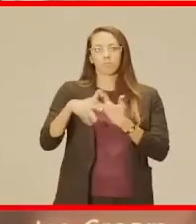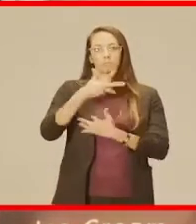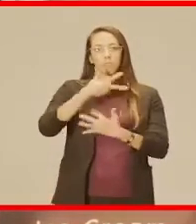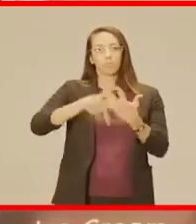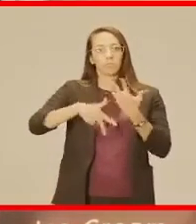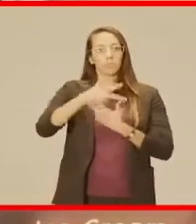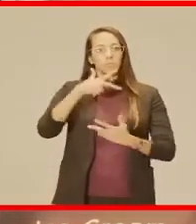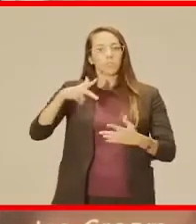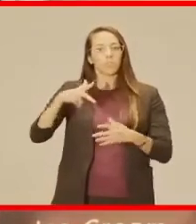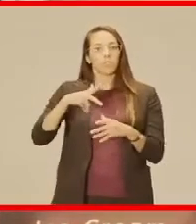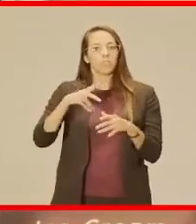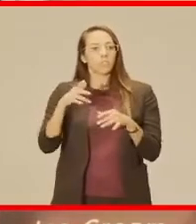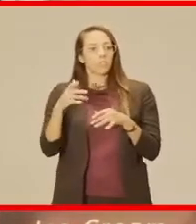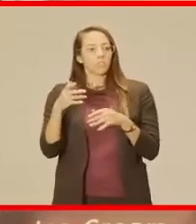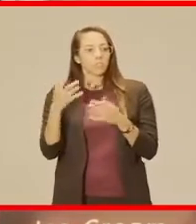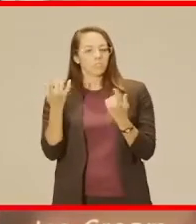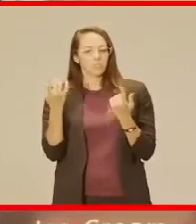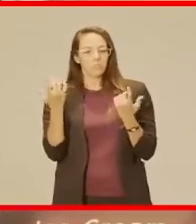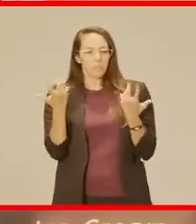parallel many